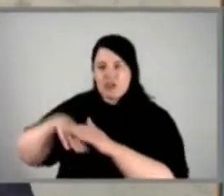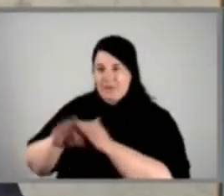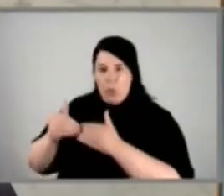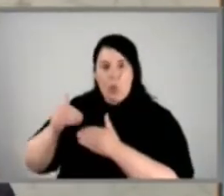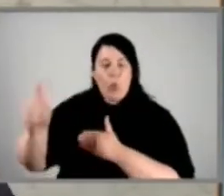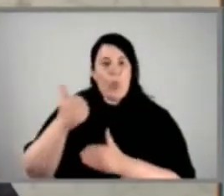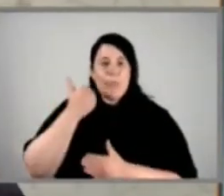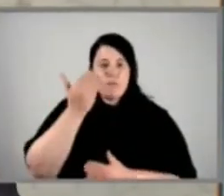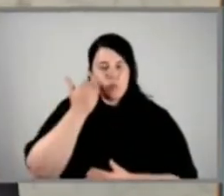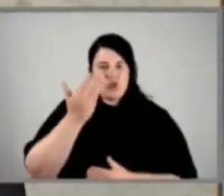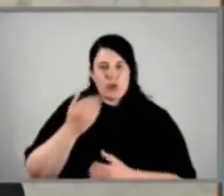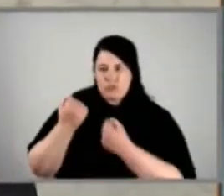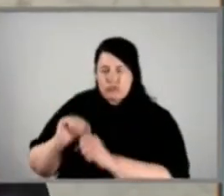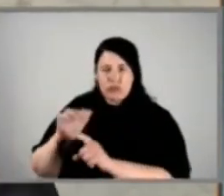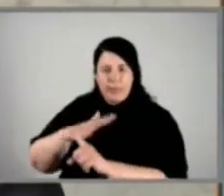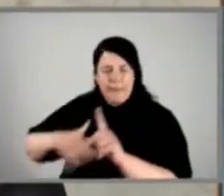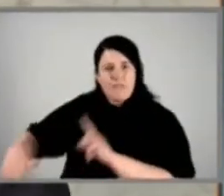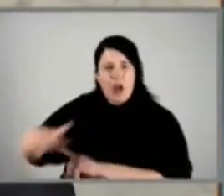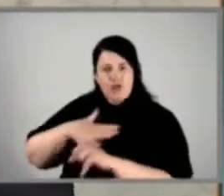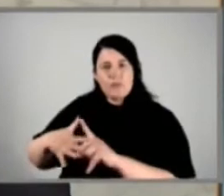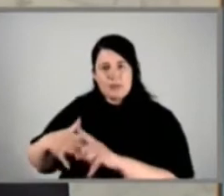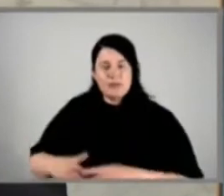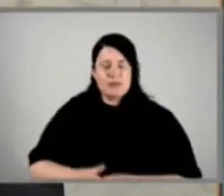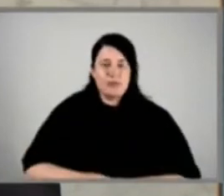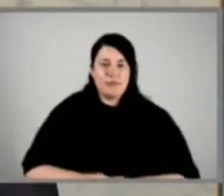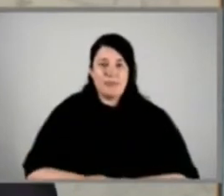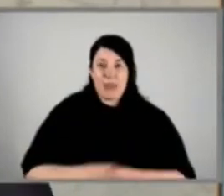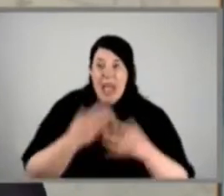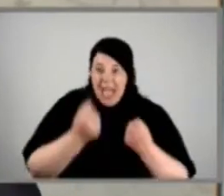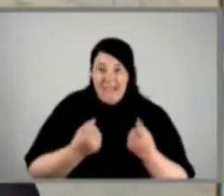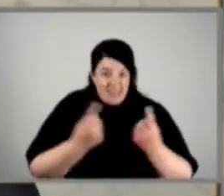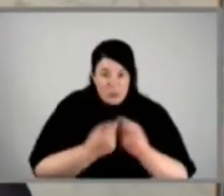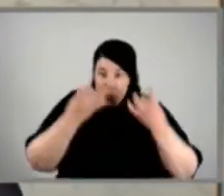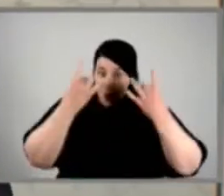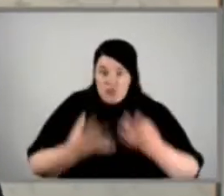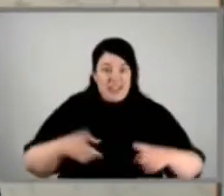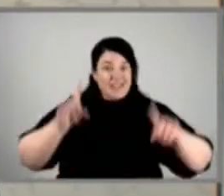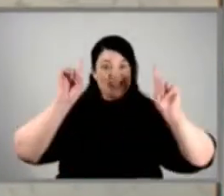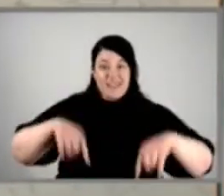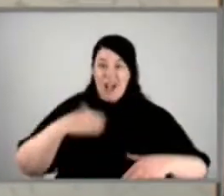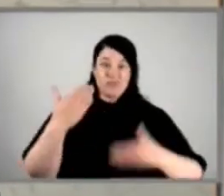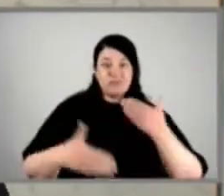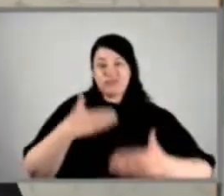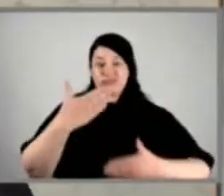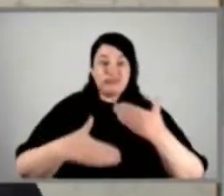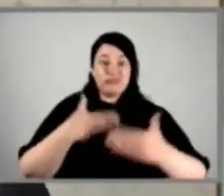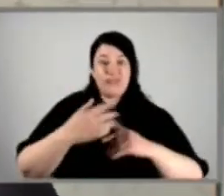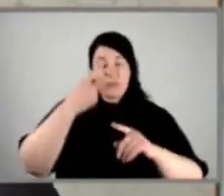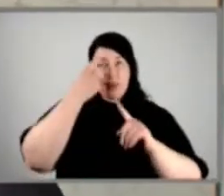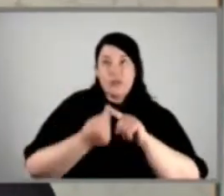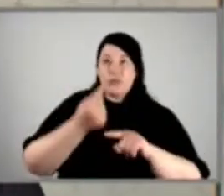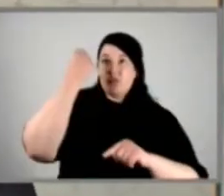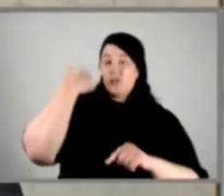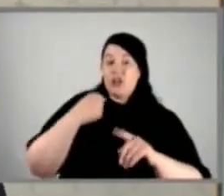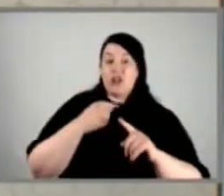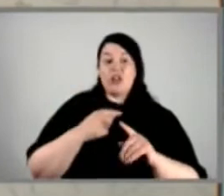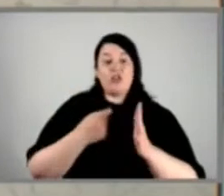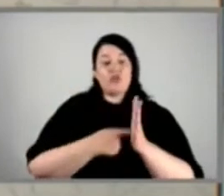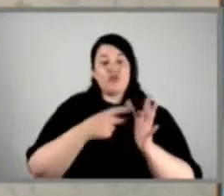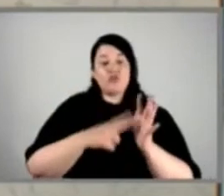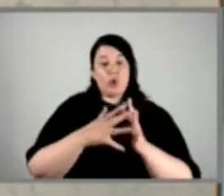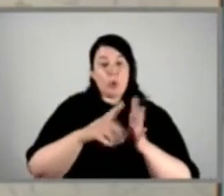are many things that are actually underway. If you go back a longer time, there's the renewable energy target, which drove